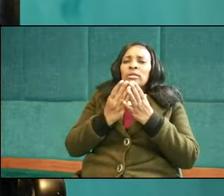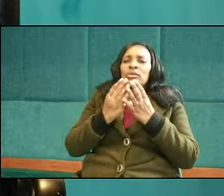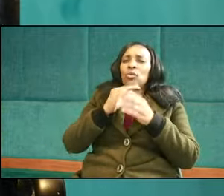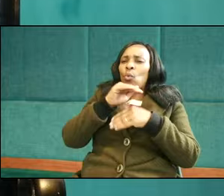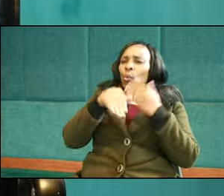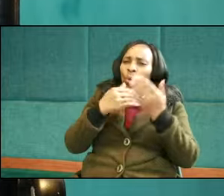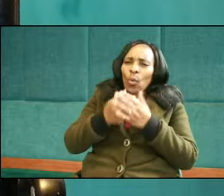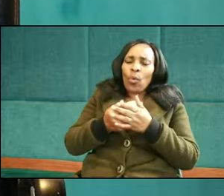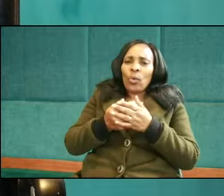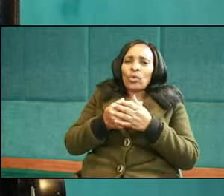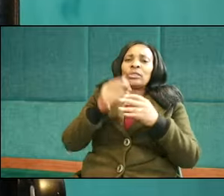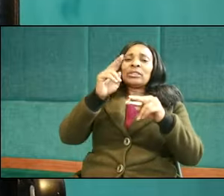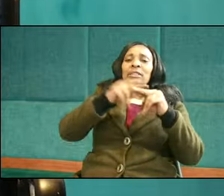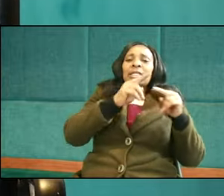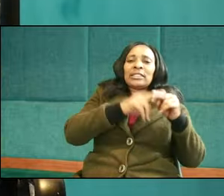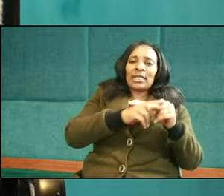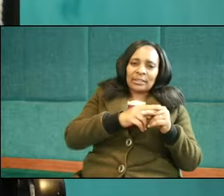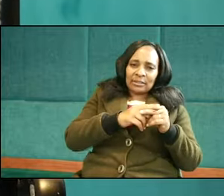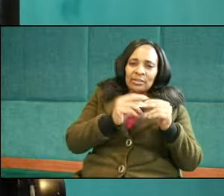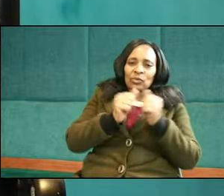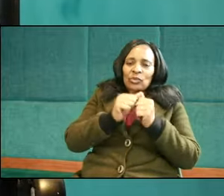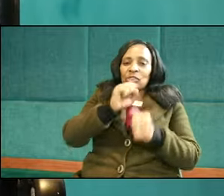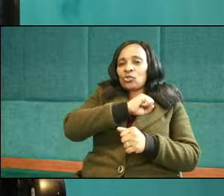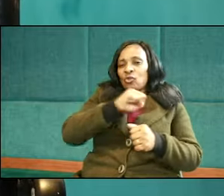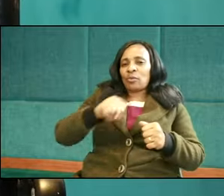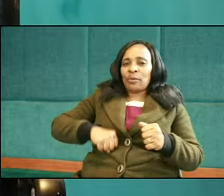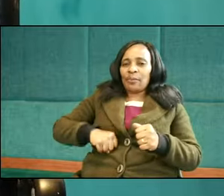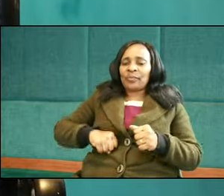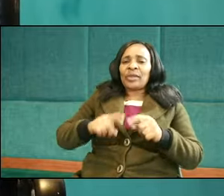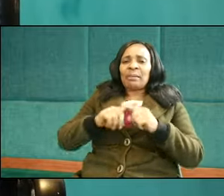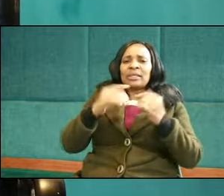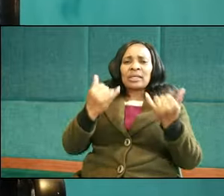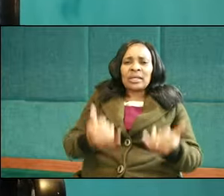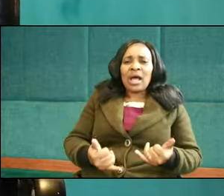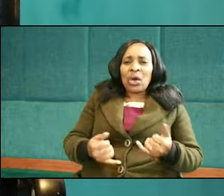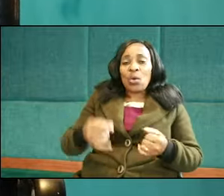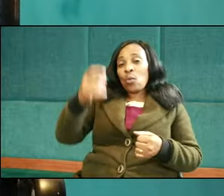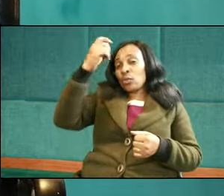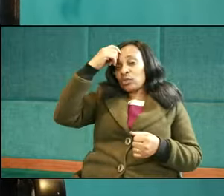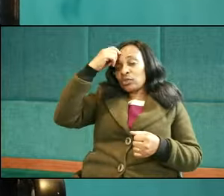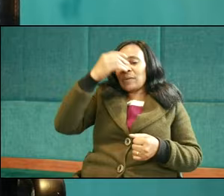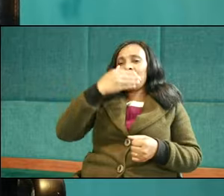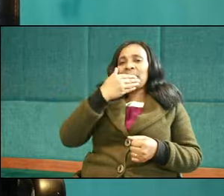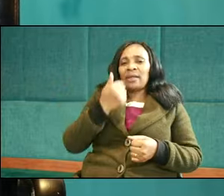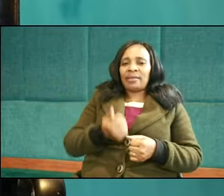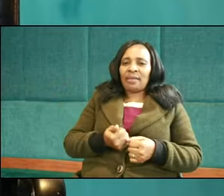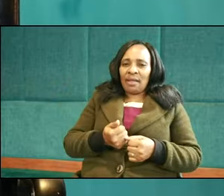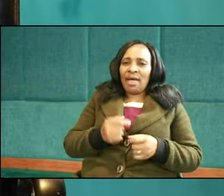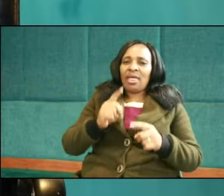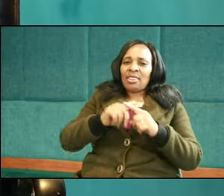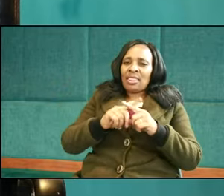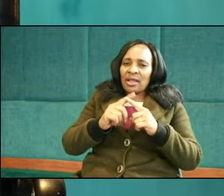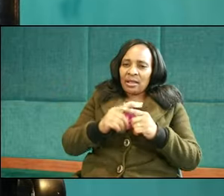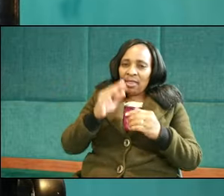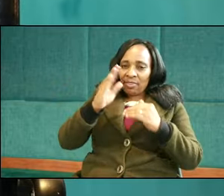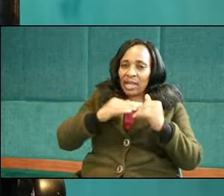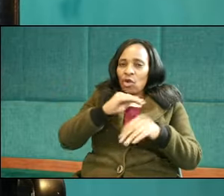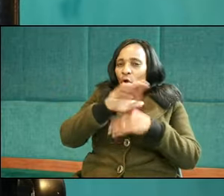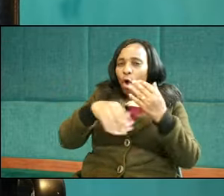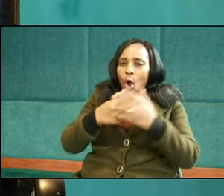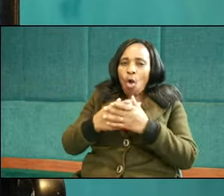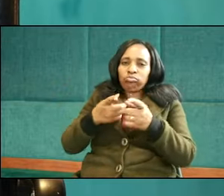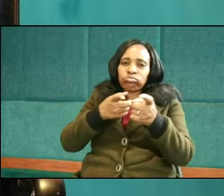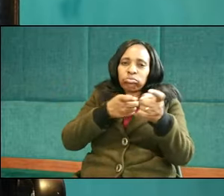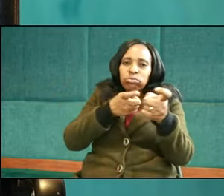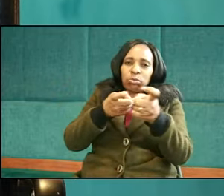sought audience with Solomon. But he also writes that wisdom is better than weapons of war, and